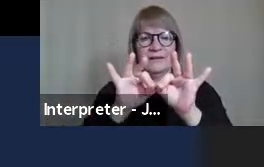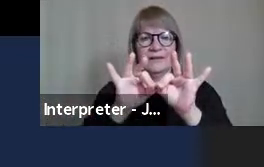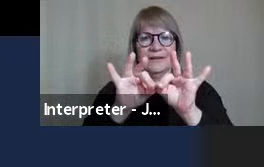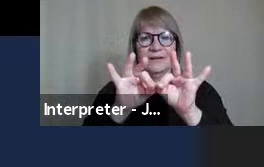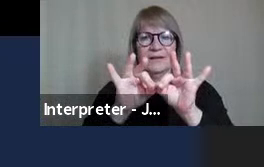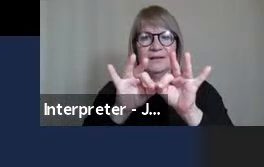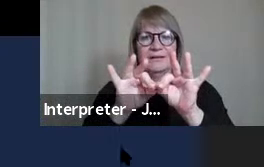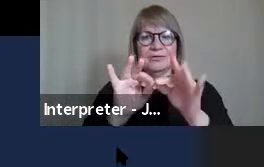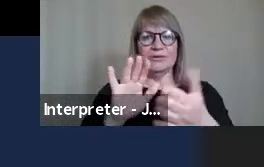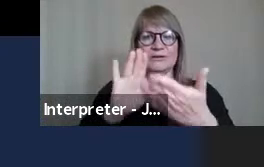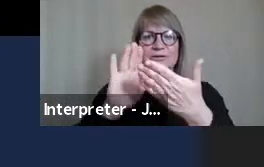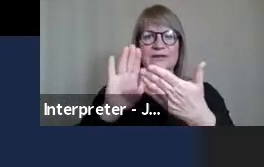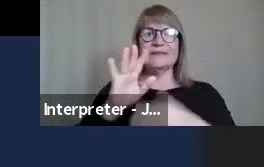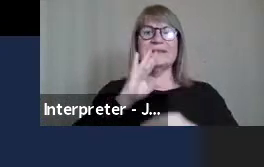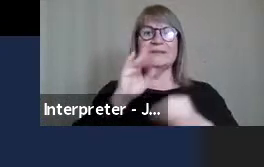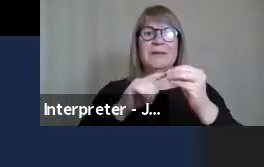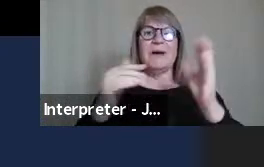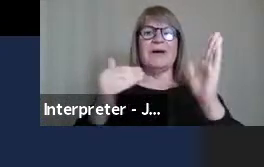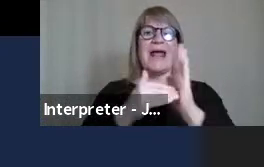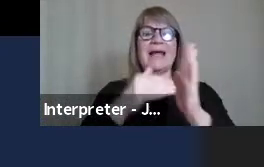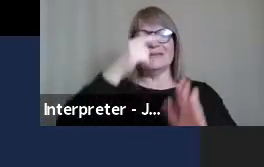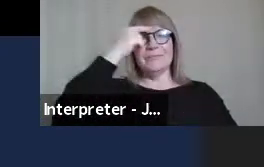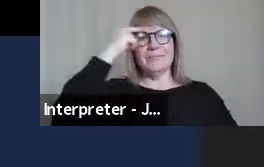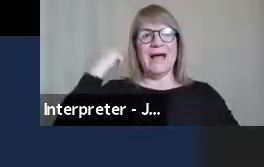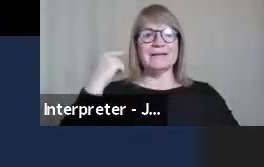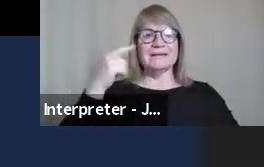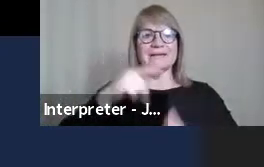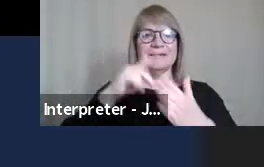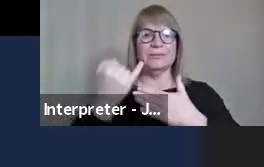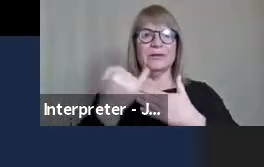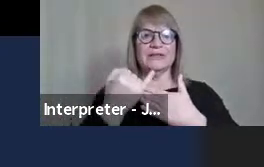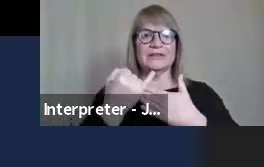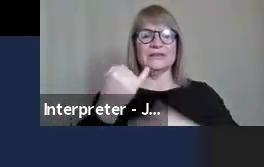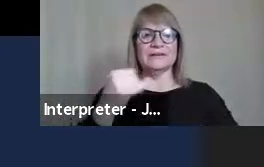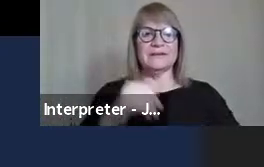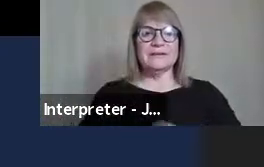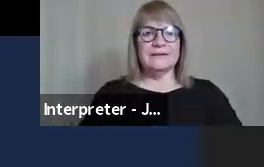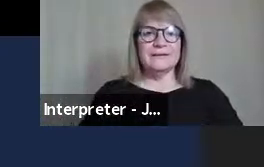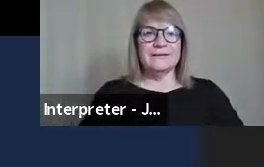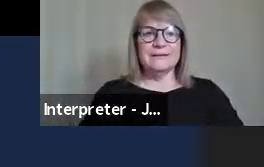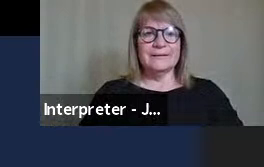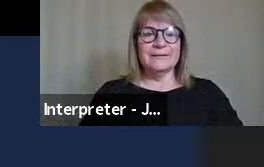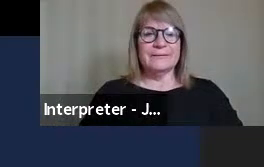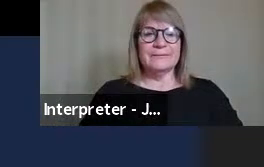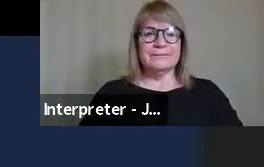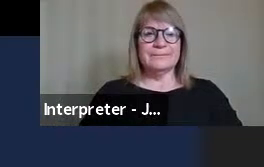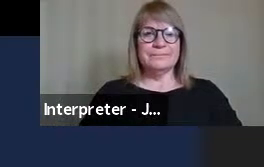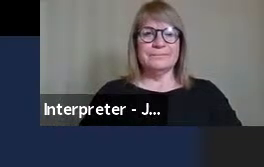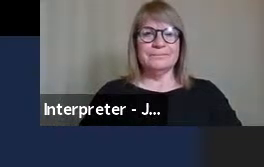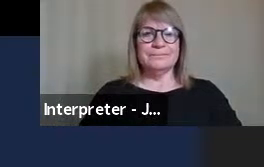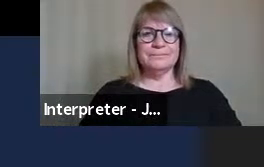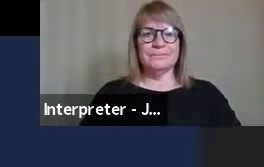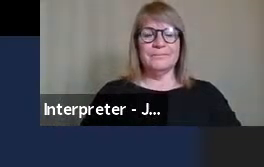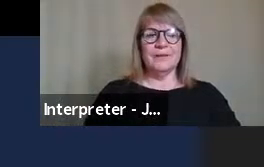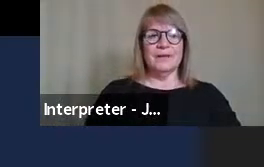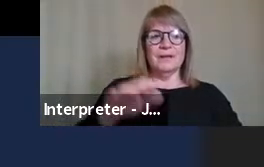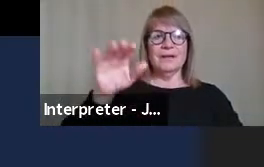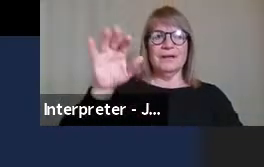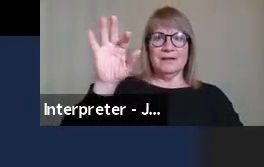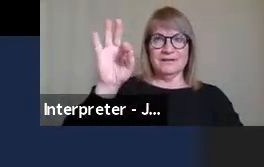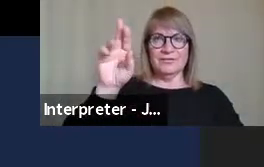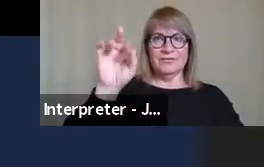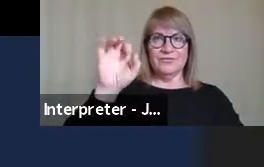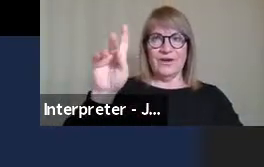speak of anti-blackness in our project which amy will also be further discussing but as uh frank wilderson says